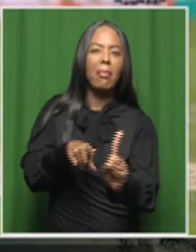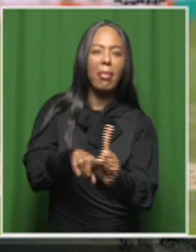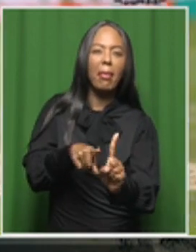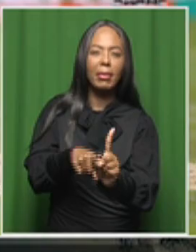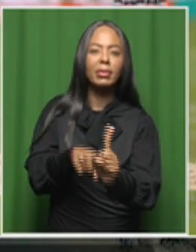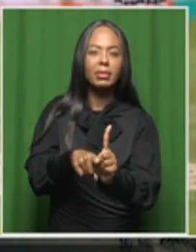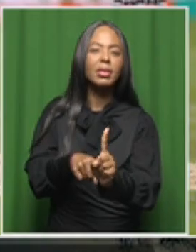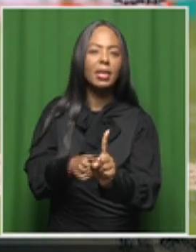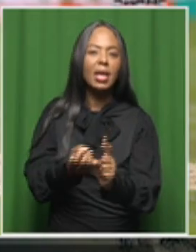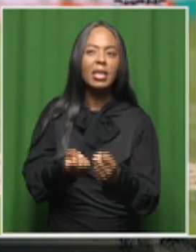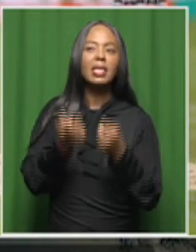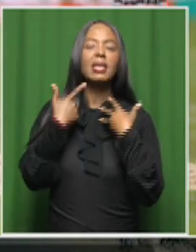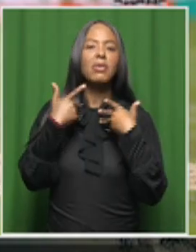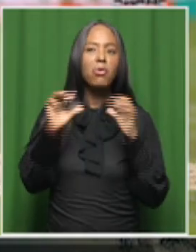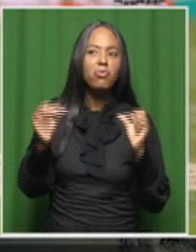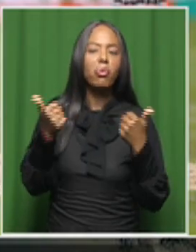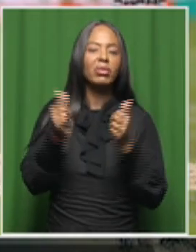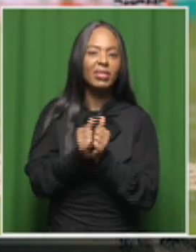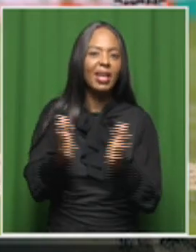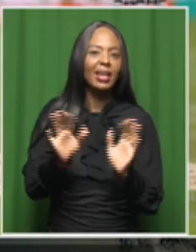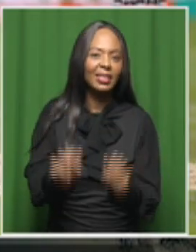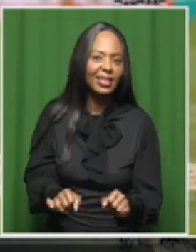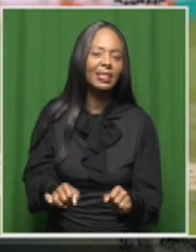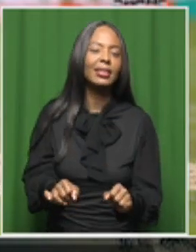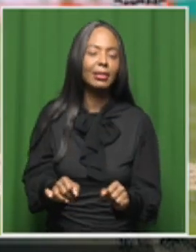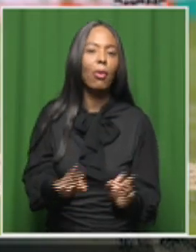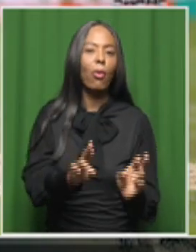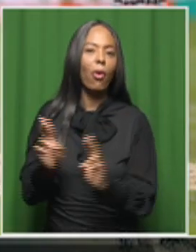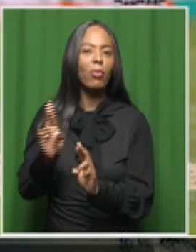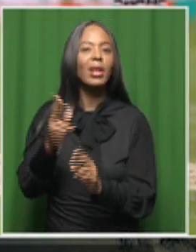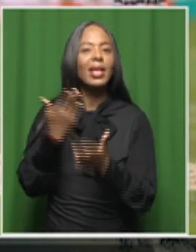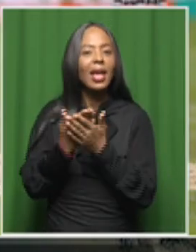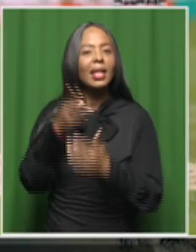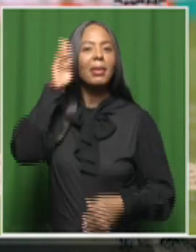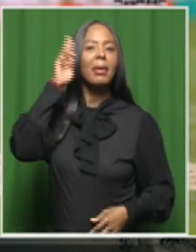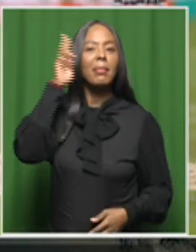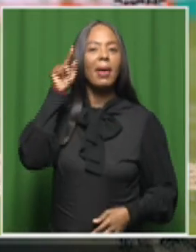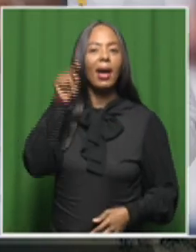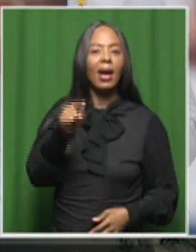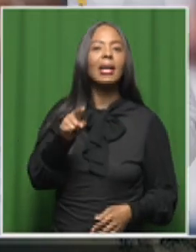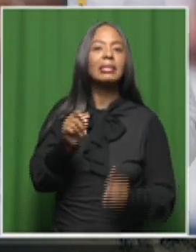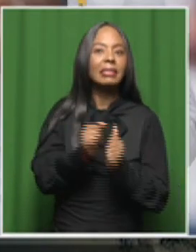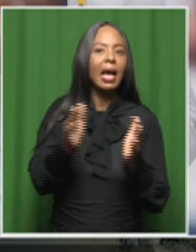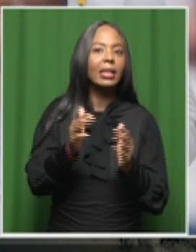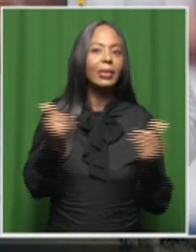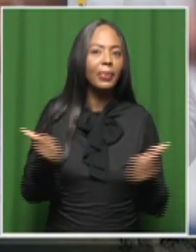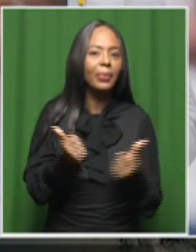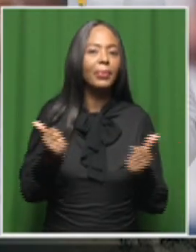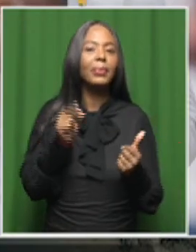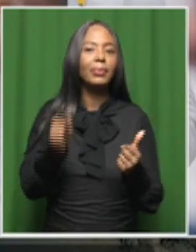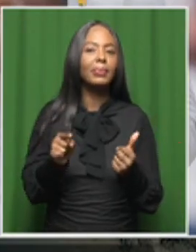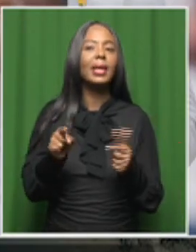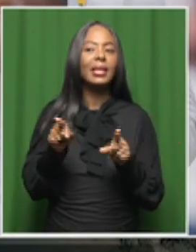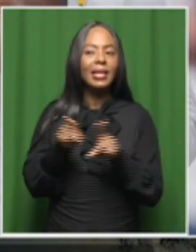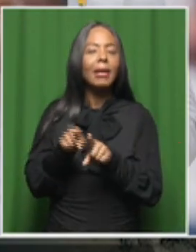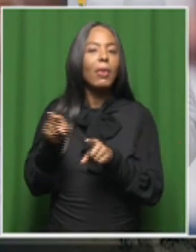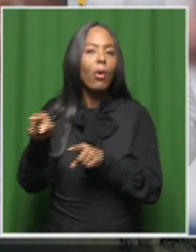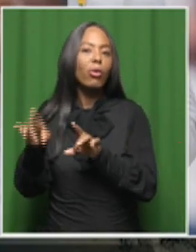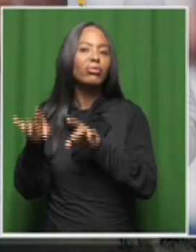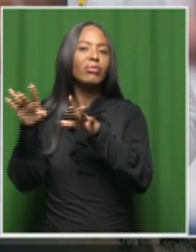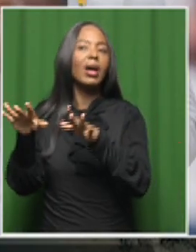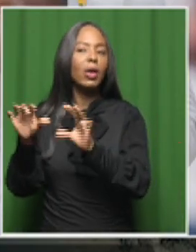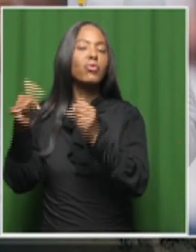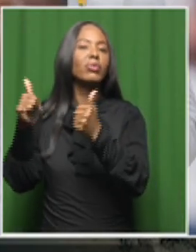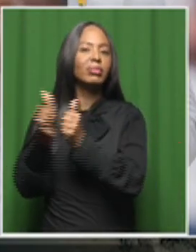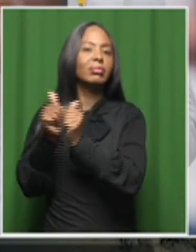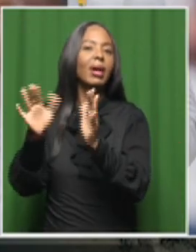obviously giving us those good starts. So hopefully he can tap into those memory banks of having those good starts against Australia. But it's an opening partnership. I